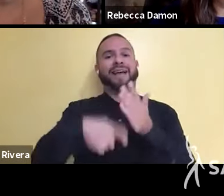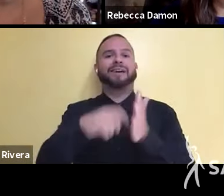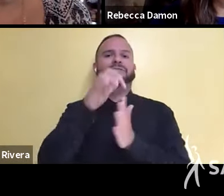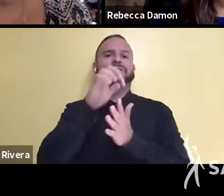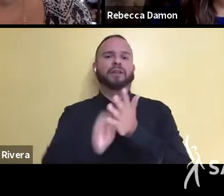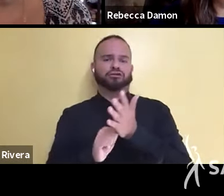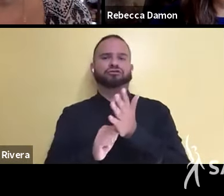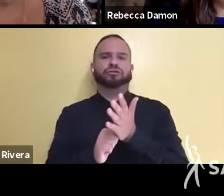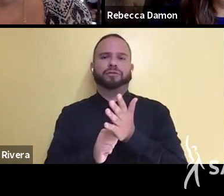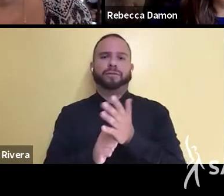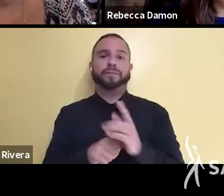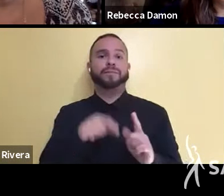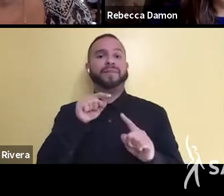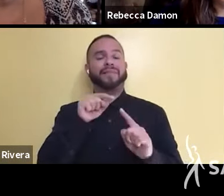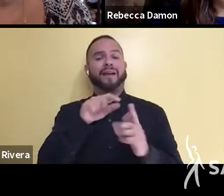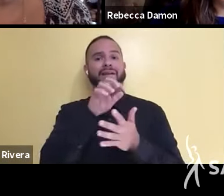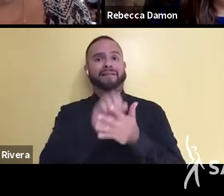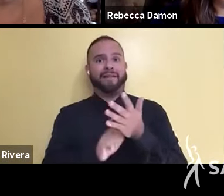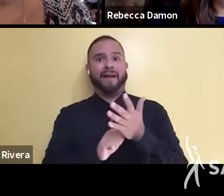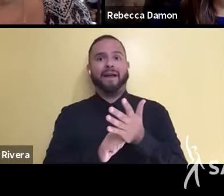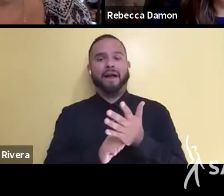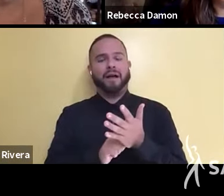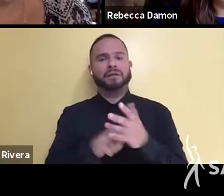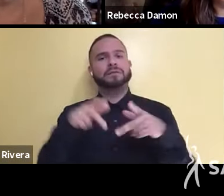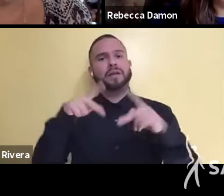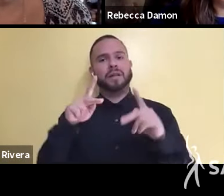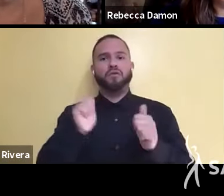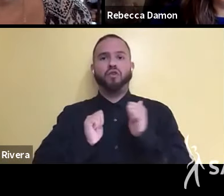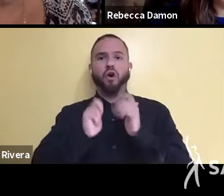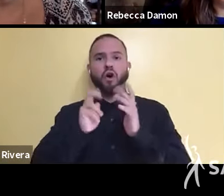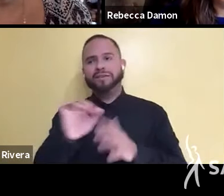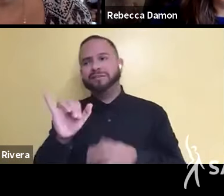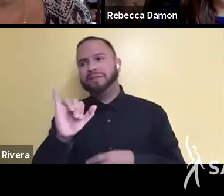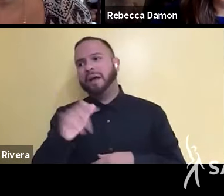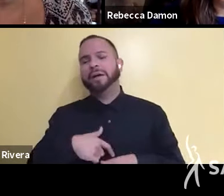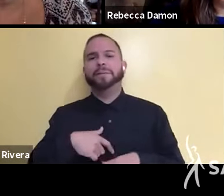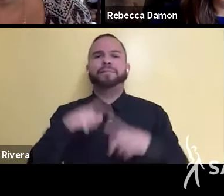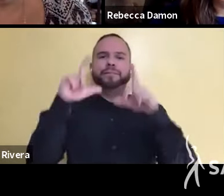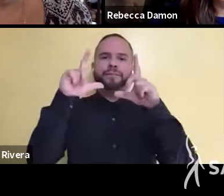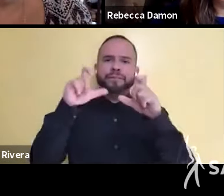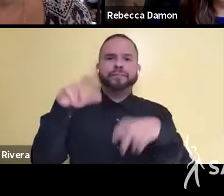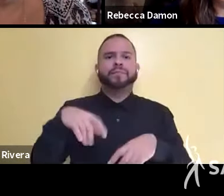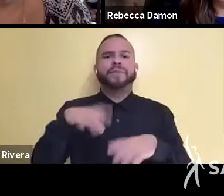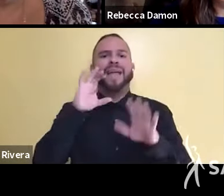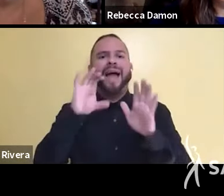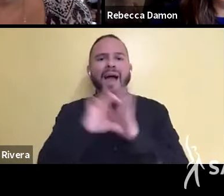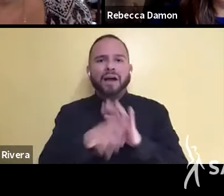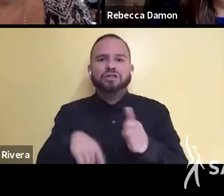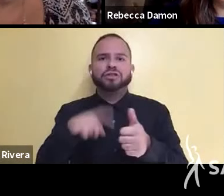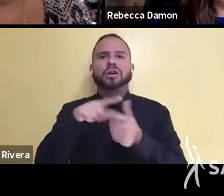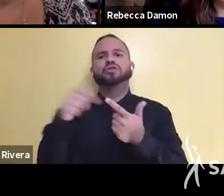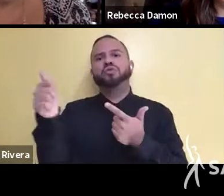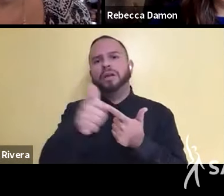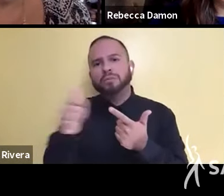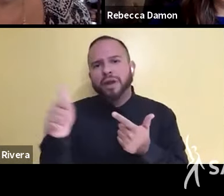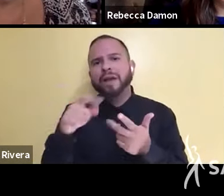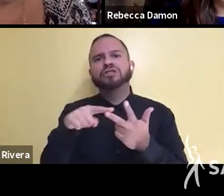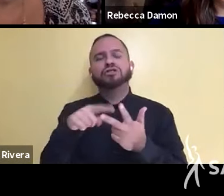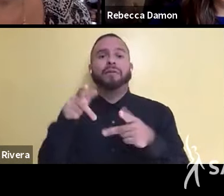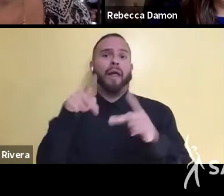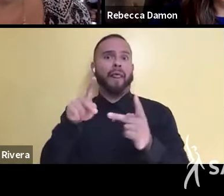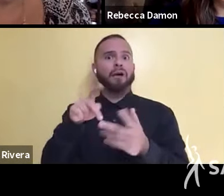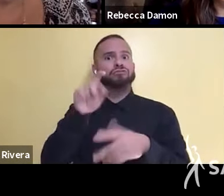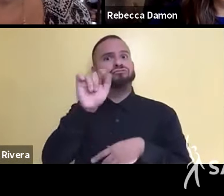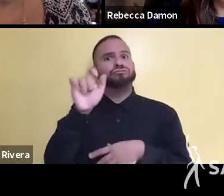deduction, which allows professional artists to deduct expenses like headshots, transportation, and more, is a lifeline to many professional